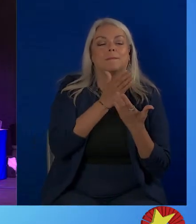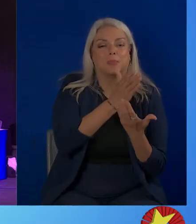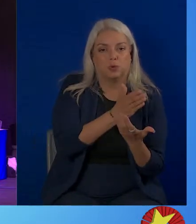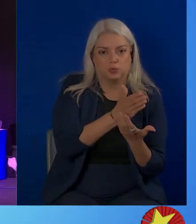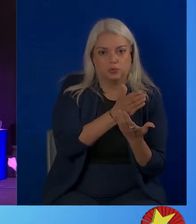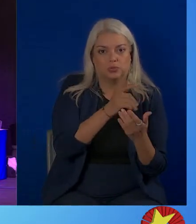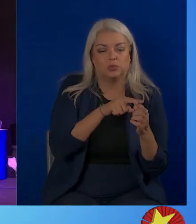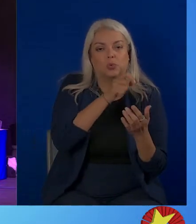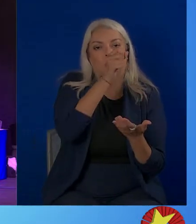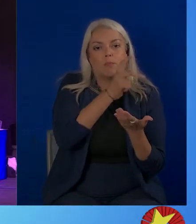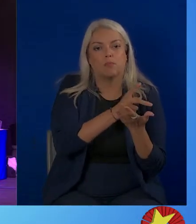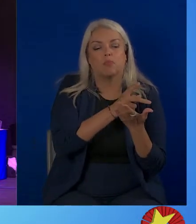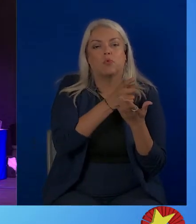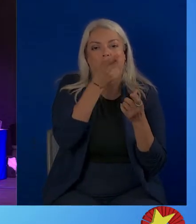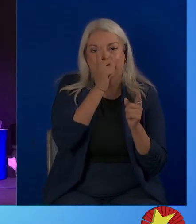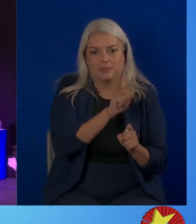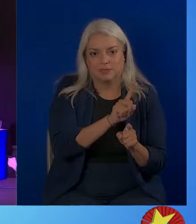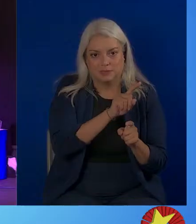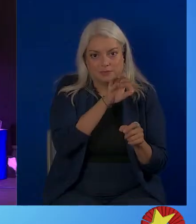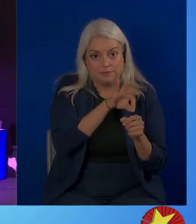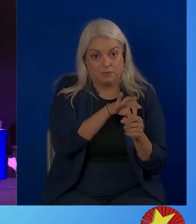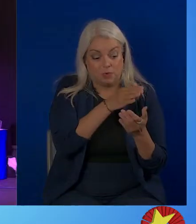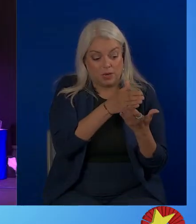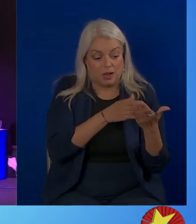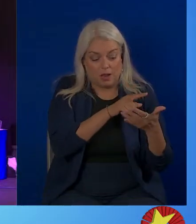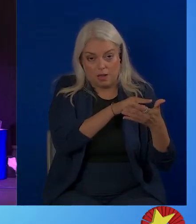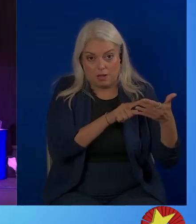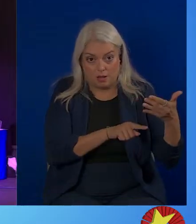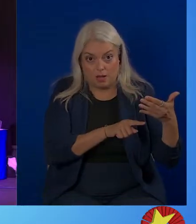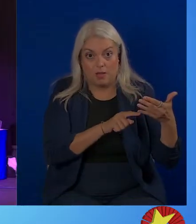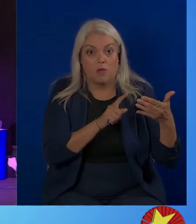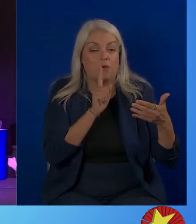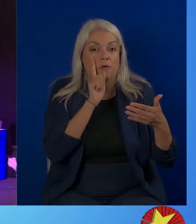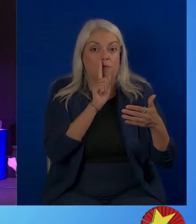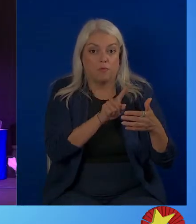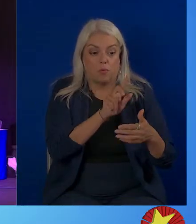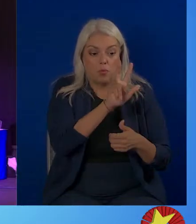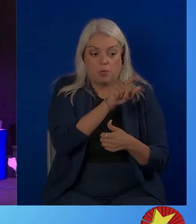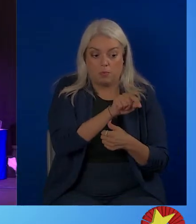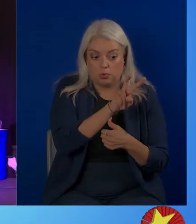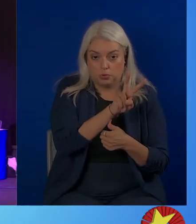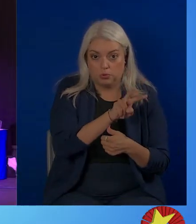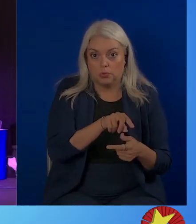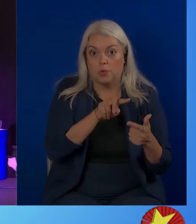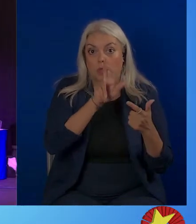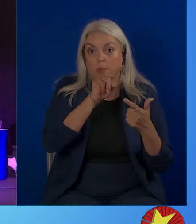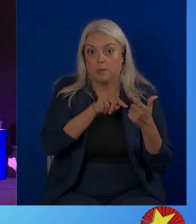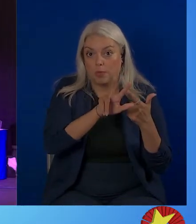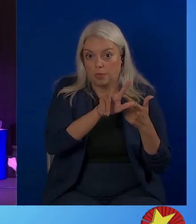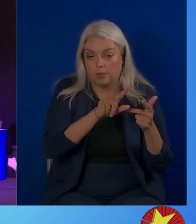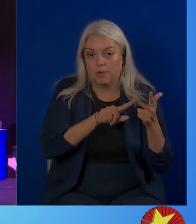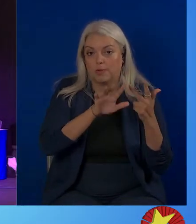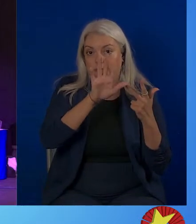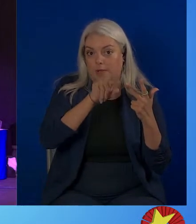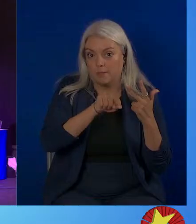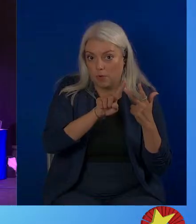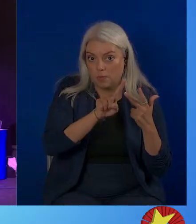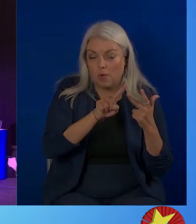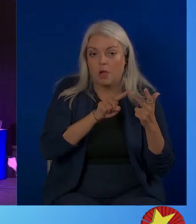to approve the consent agenda items consistent with 3.2, 3.3,